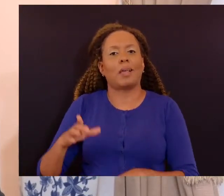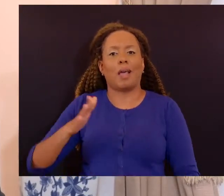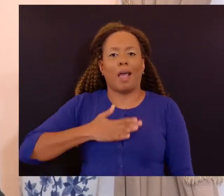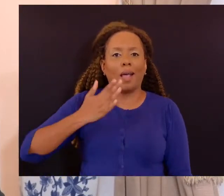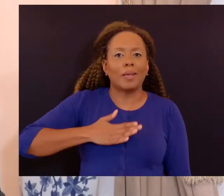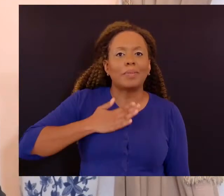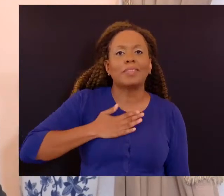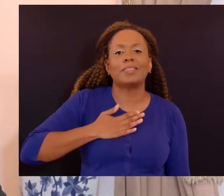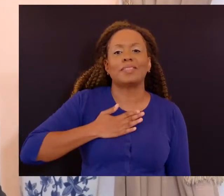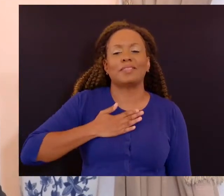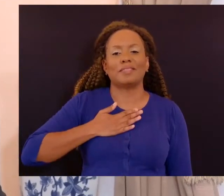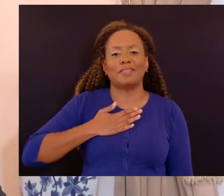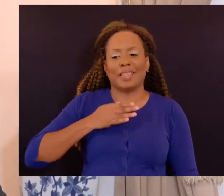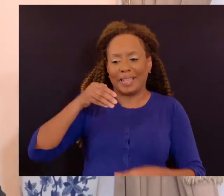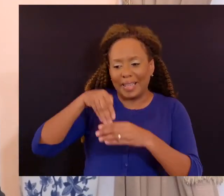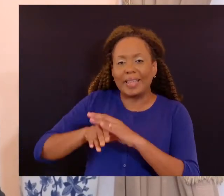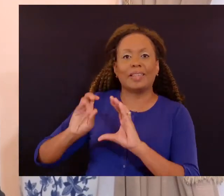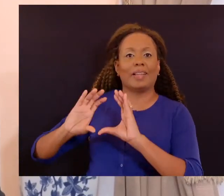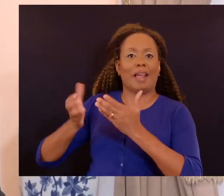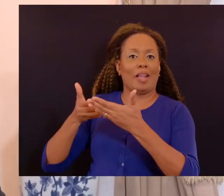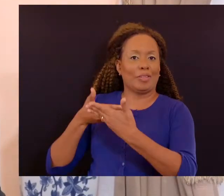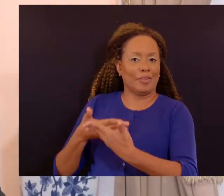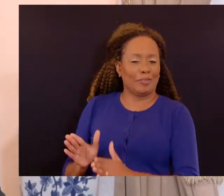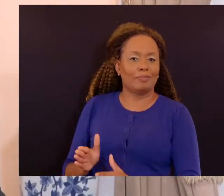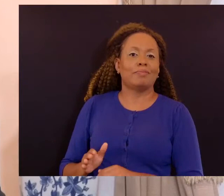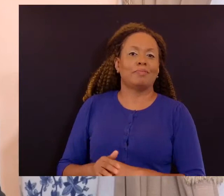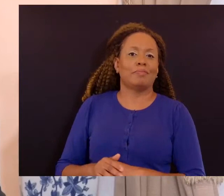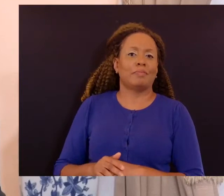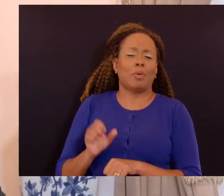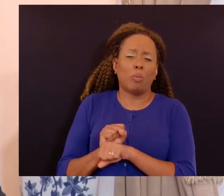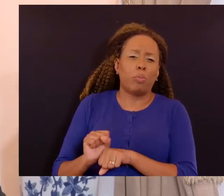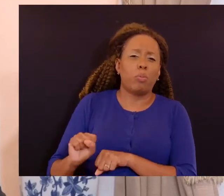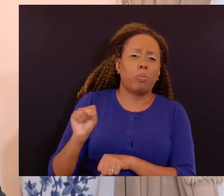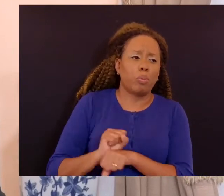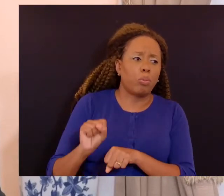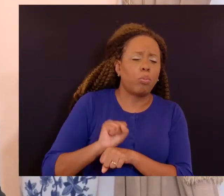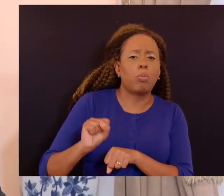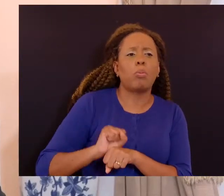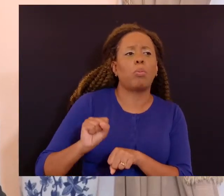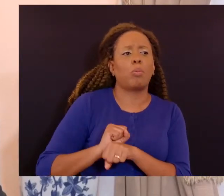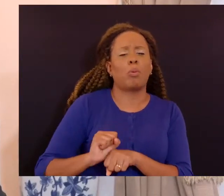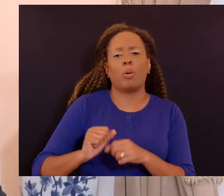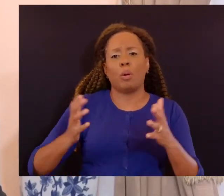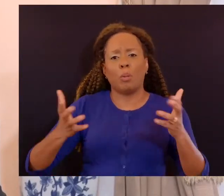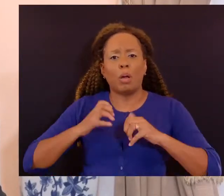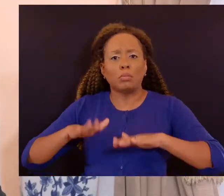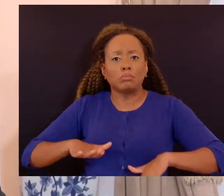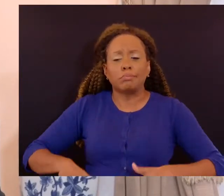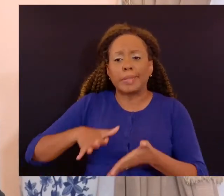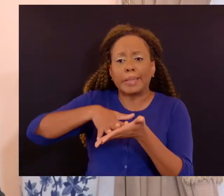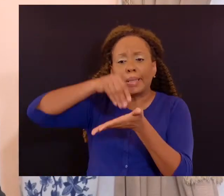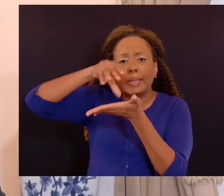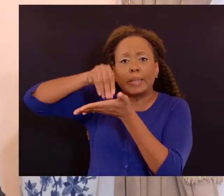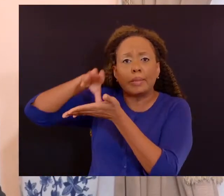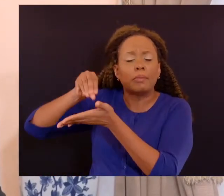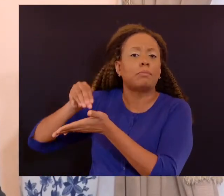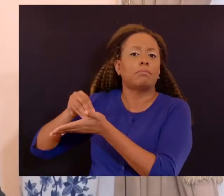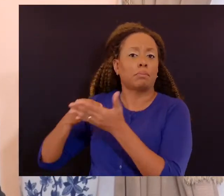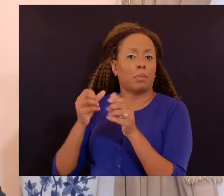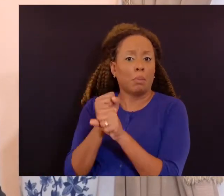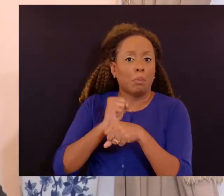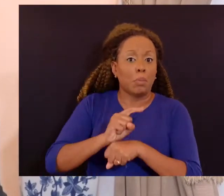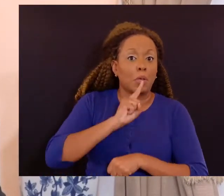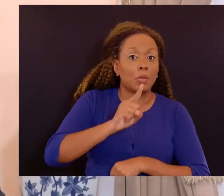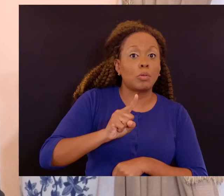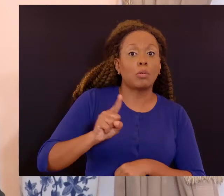for the most part and have worked tirelessly to support the learning of our children and ensure that the safety protocols are